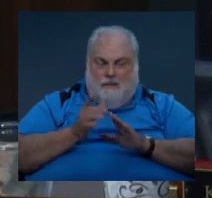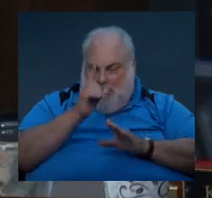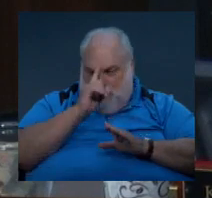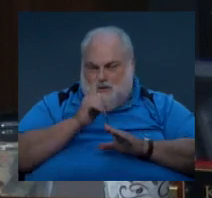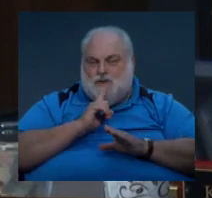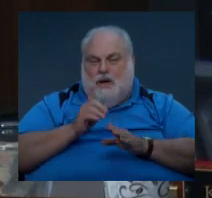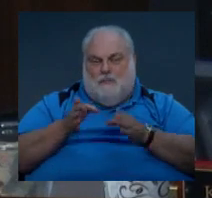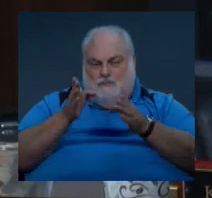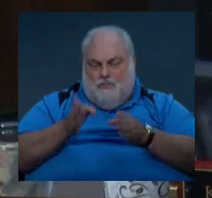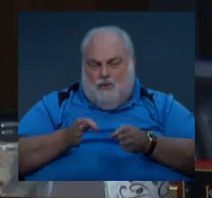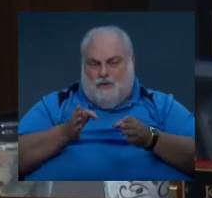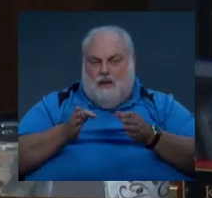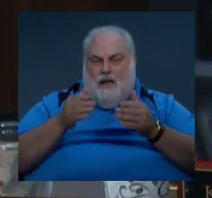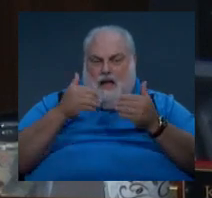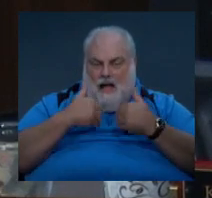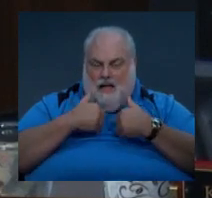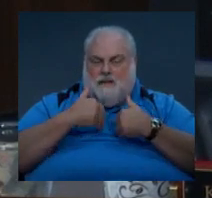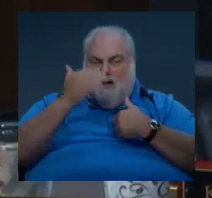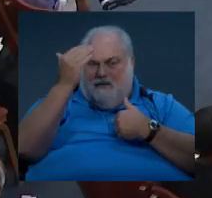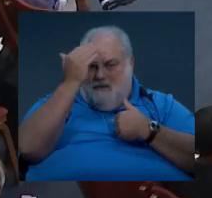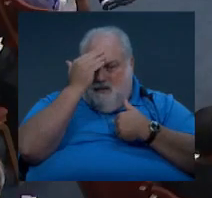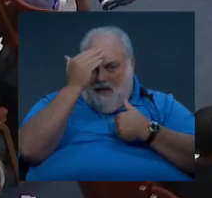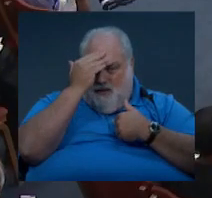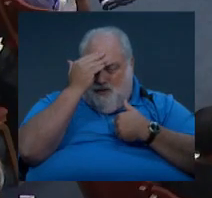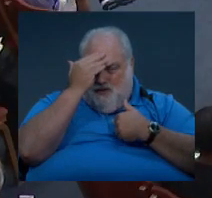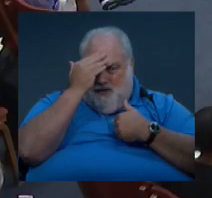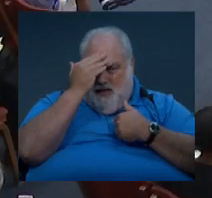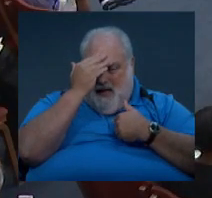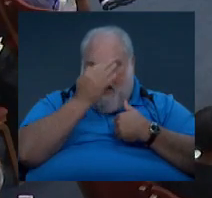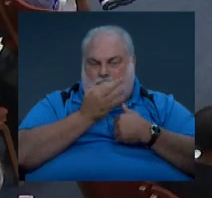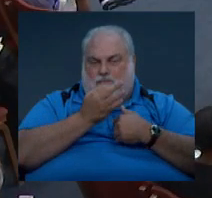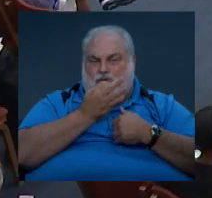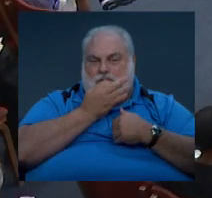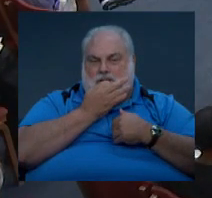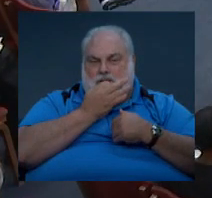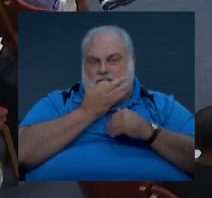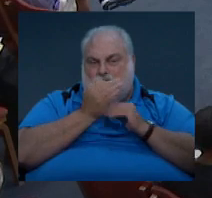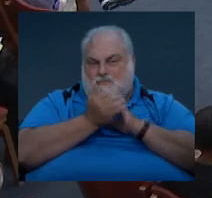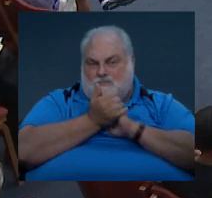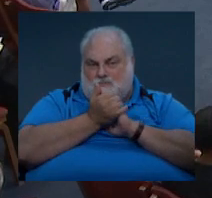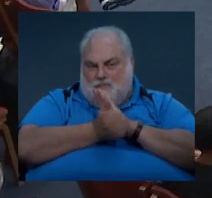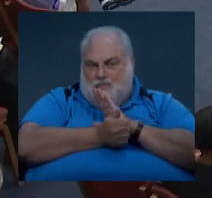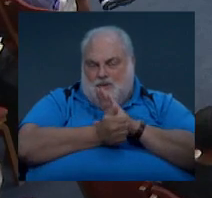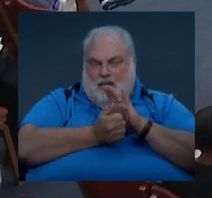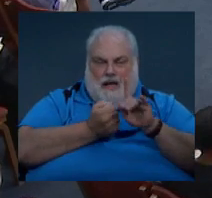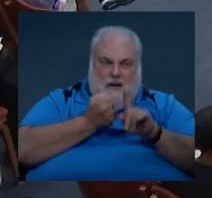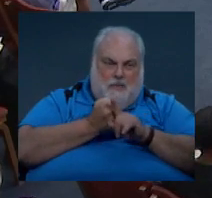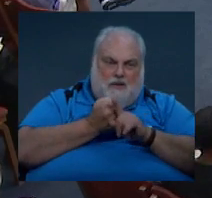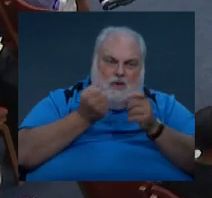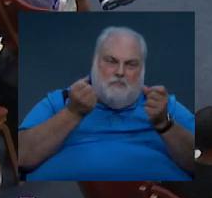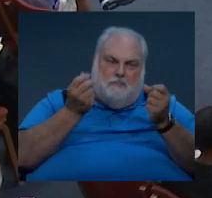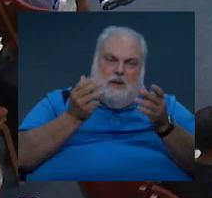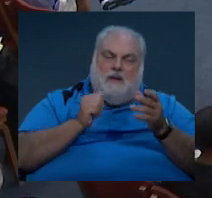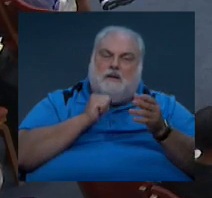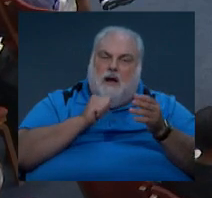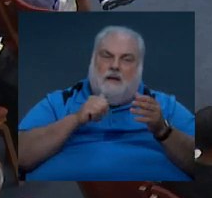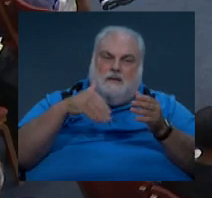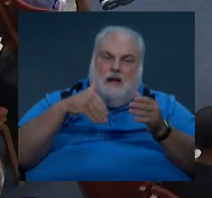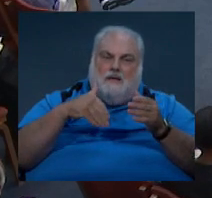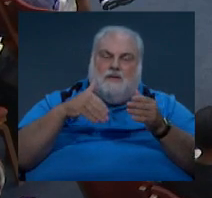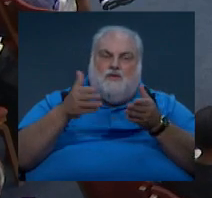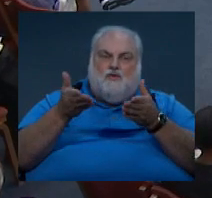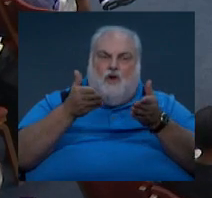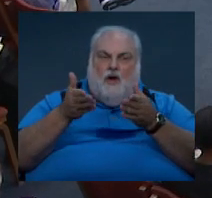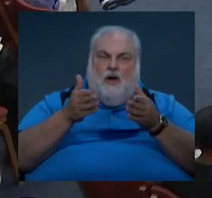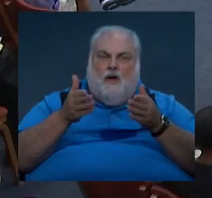make sure somebody has knowledge and expertise of the issues that are impacting so many underserved children, youth, and families,